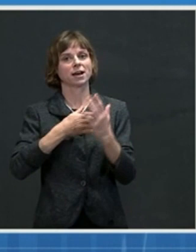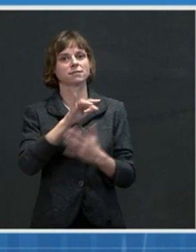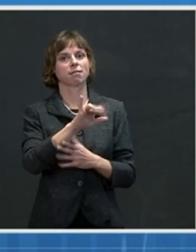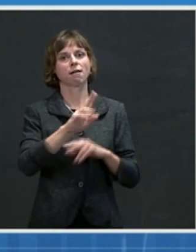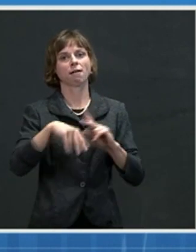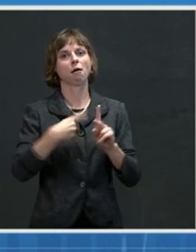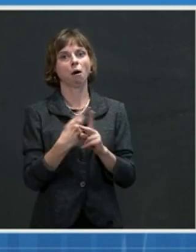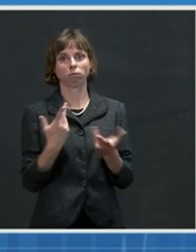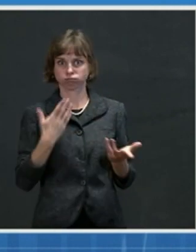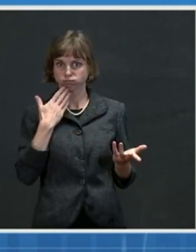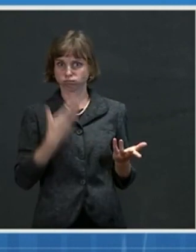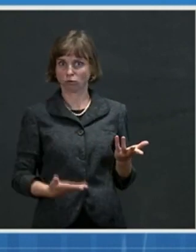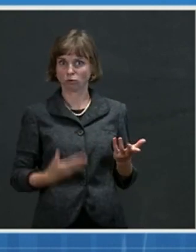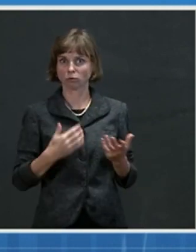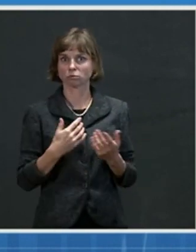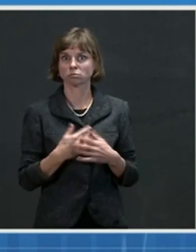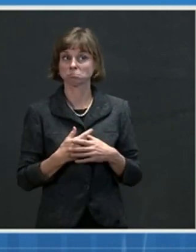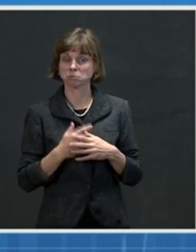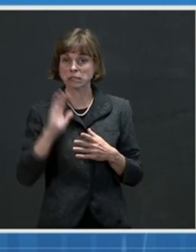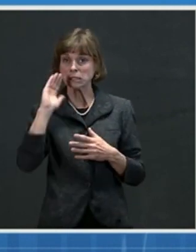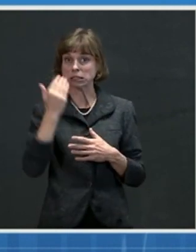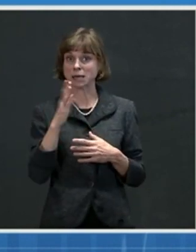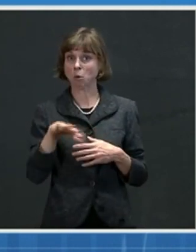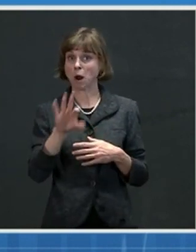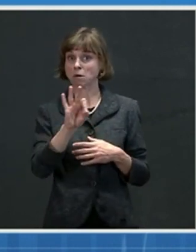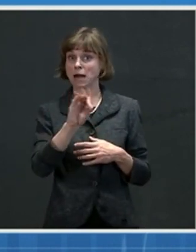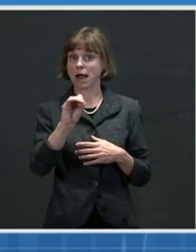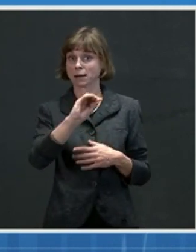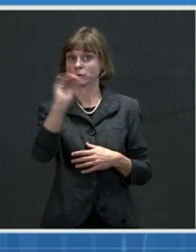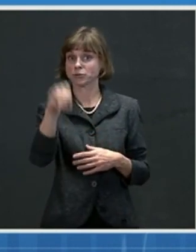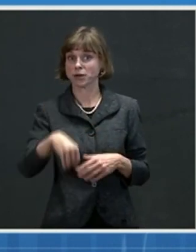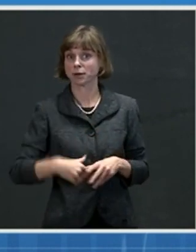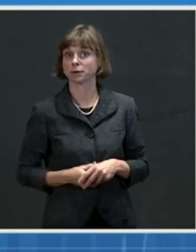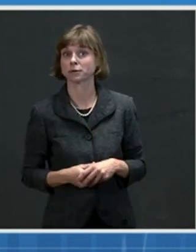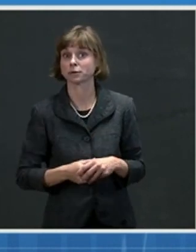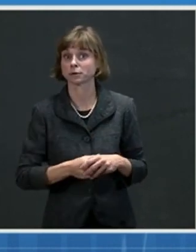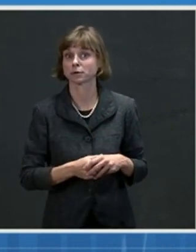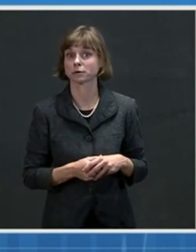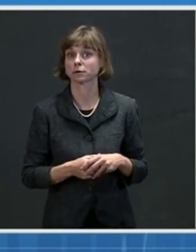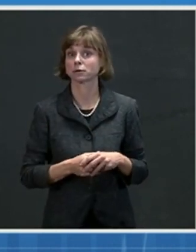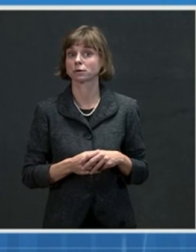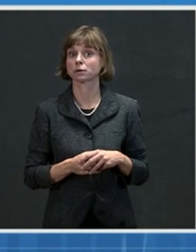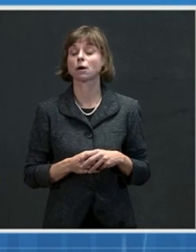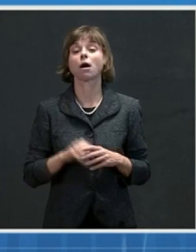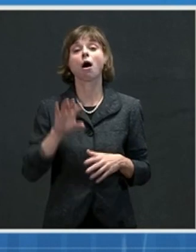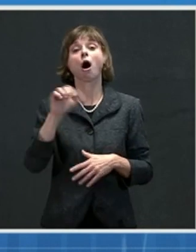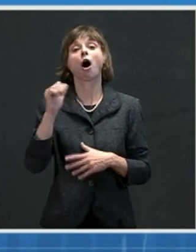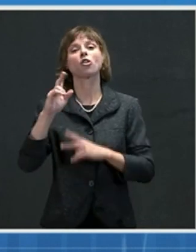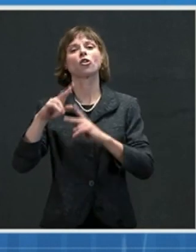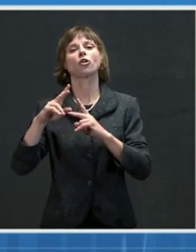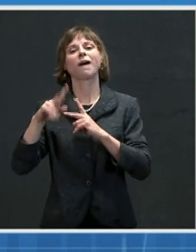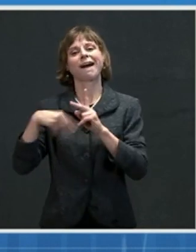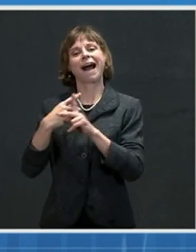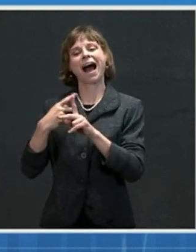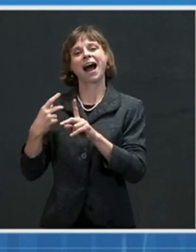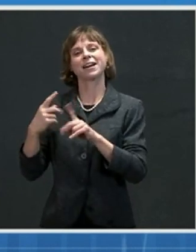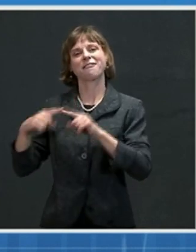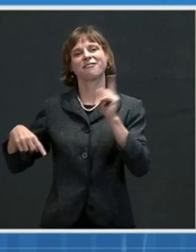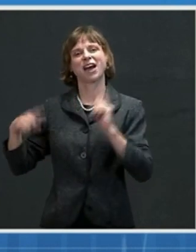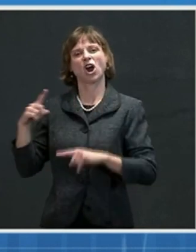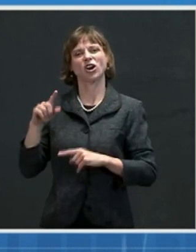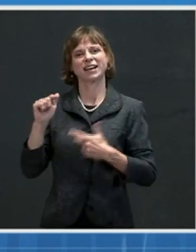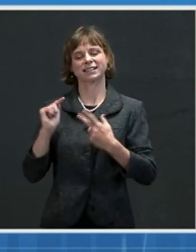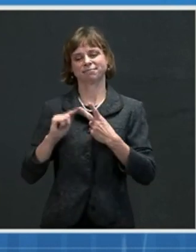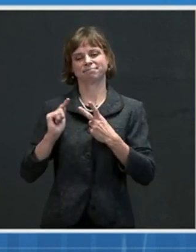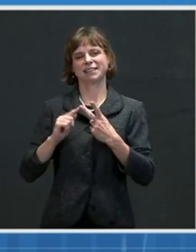really quite good, to the tune of about 90%. The other variant of concern is one that is a bit more problematic,